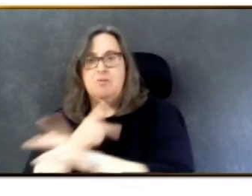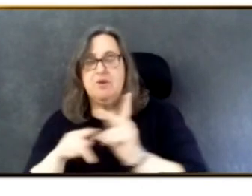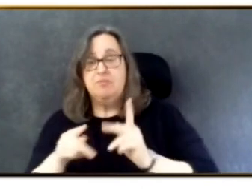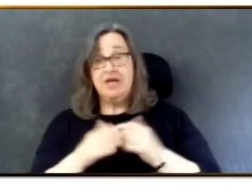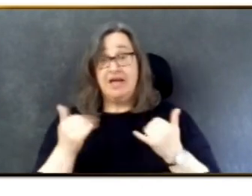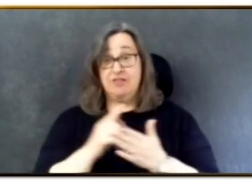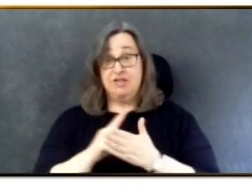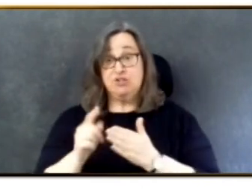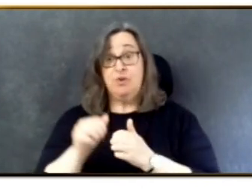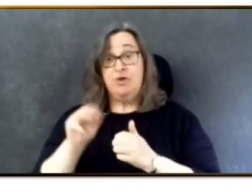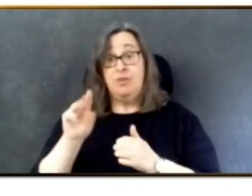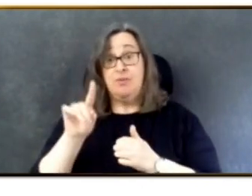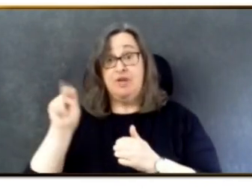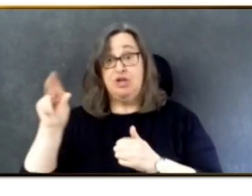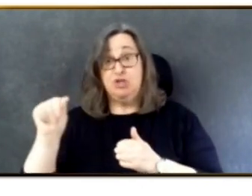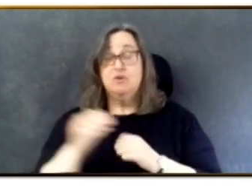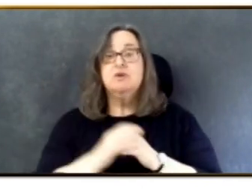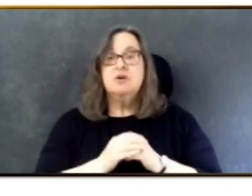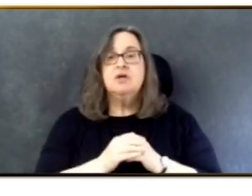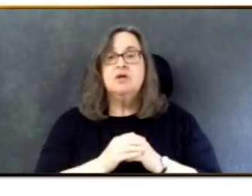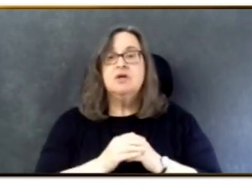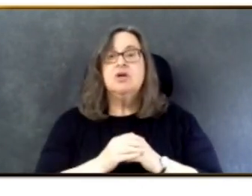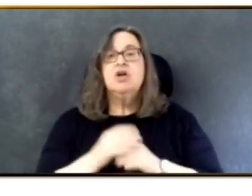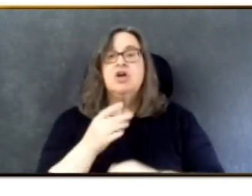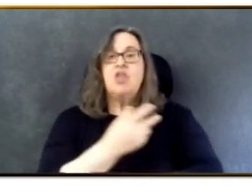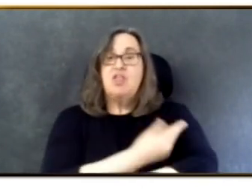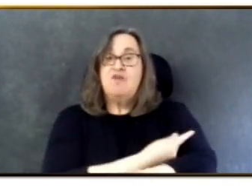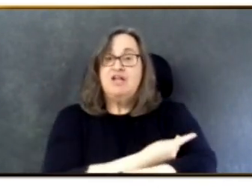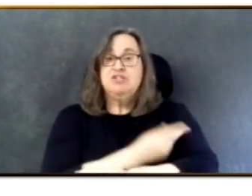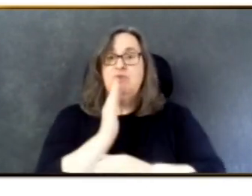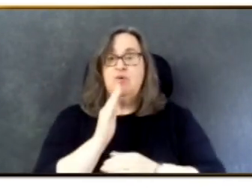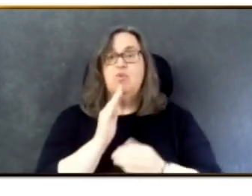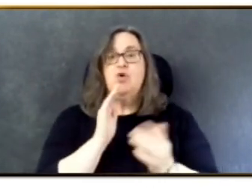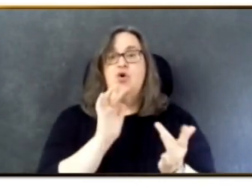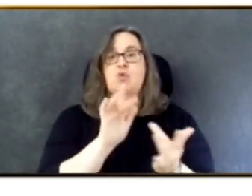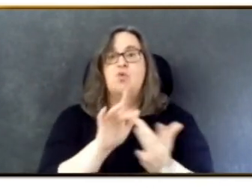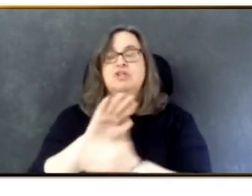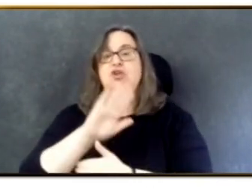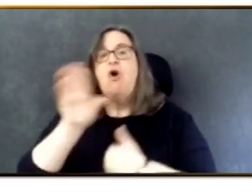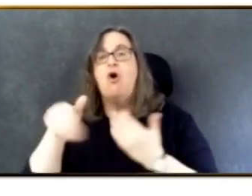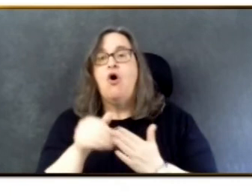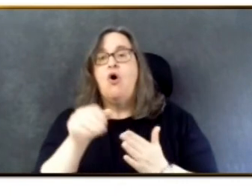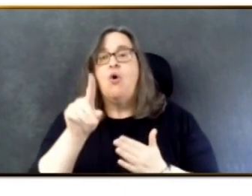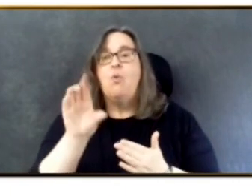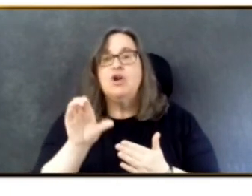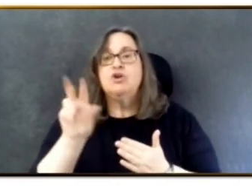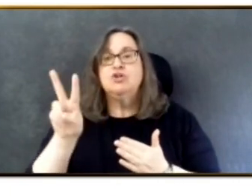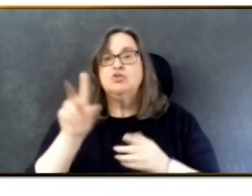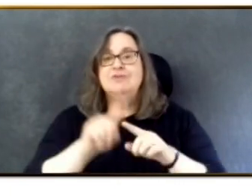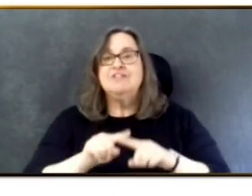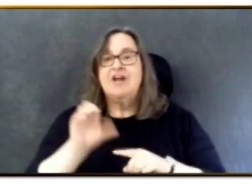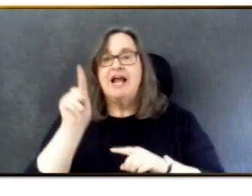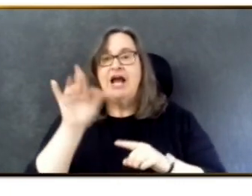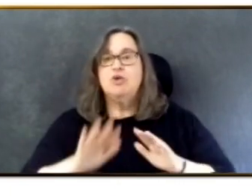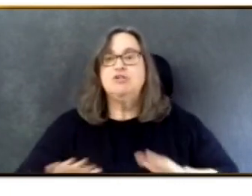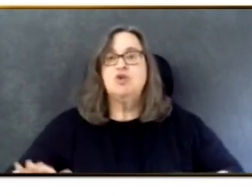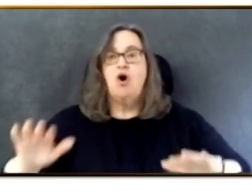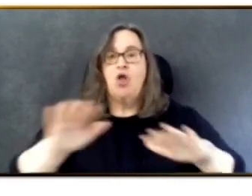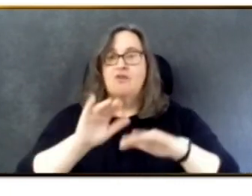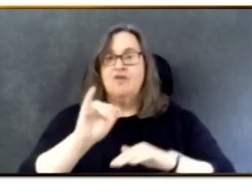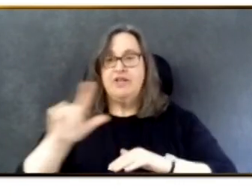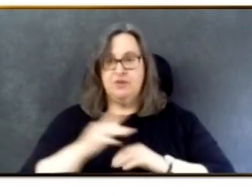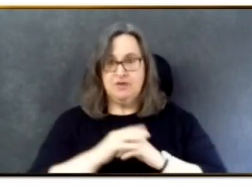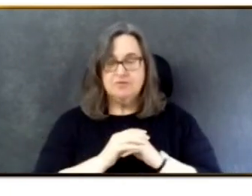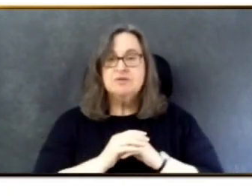shipments, vaccine will have officially reached all 102 counties in Illinois. Next